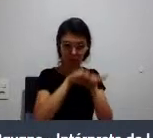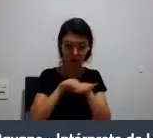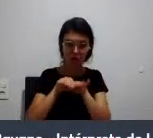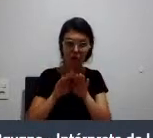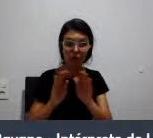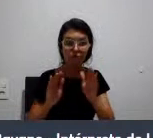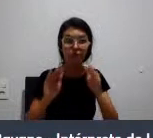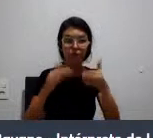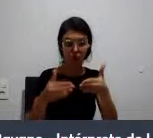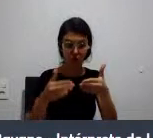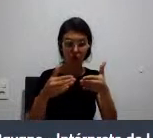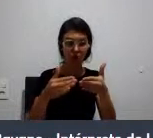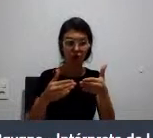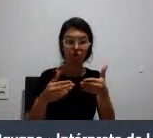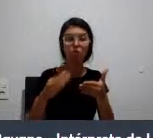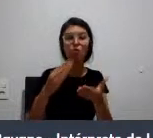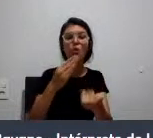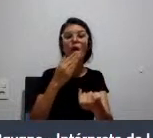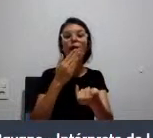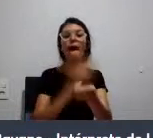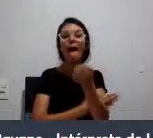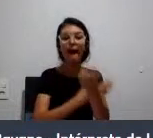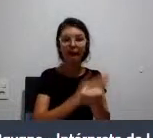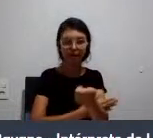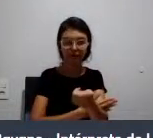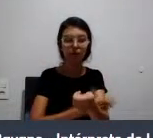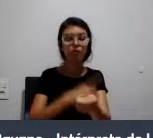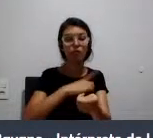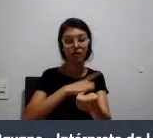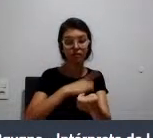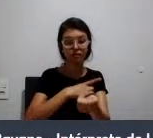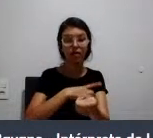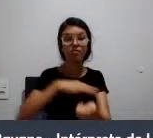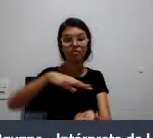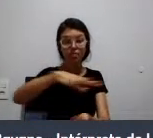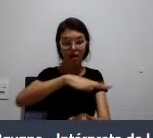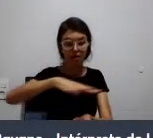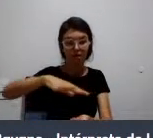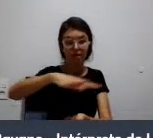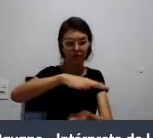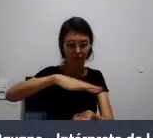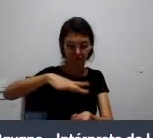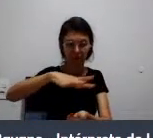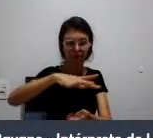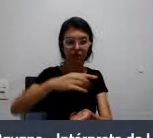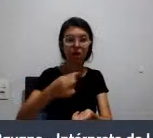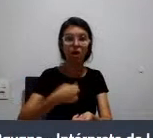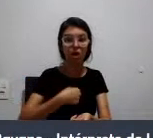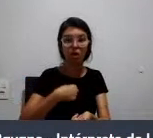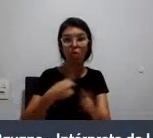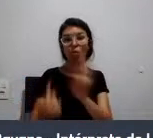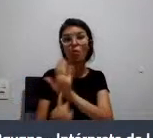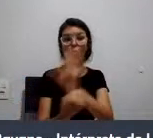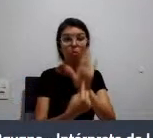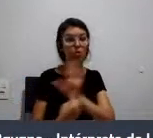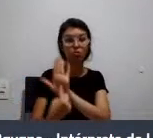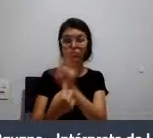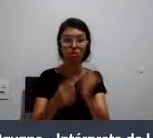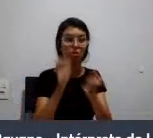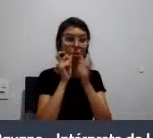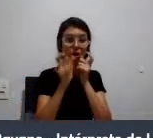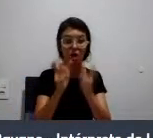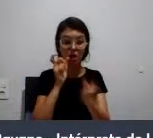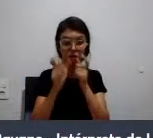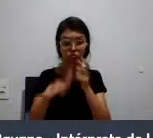arquivo de conhecimento existente no campo e estou mostrando críticas ao campo